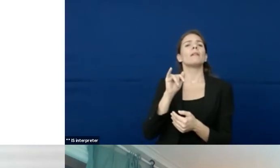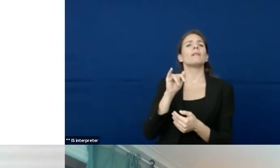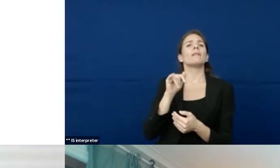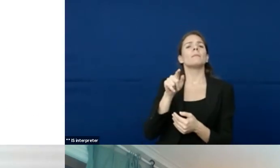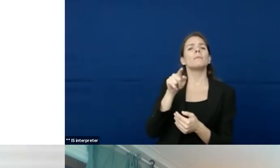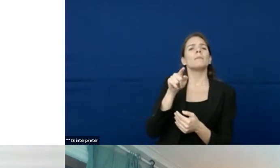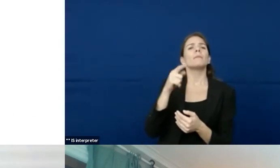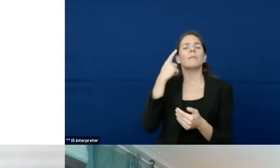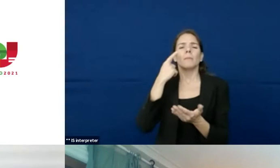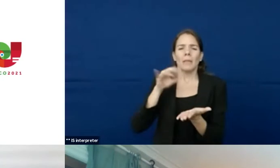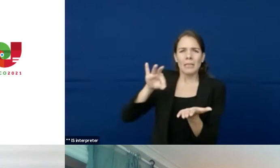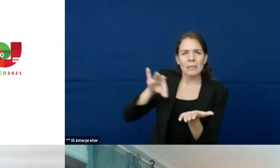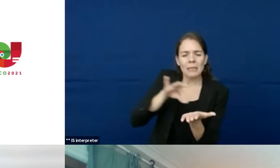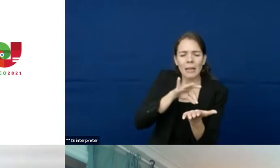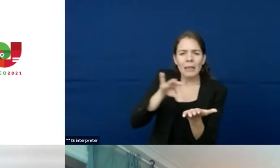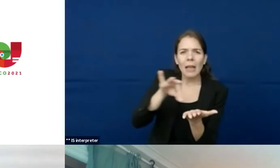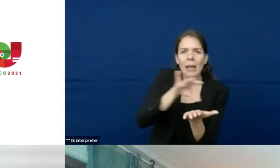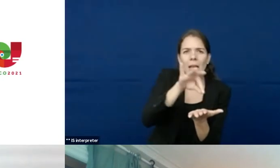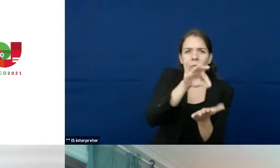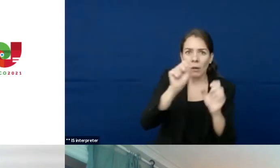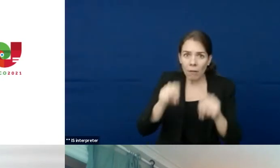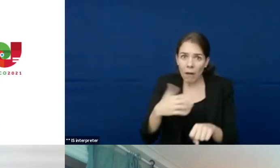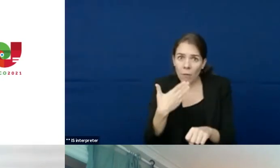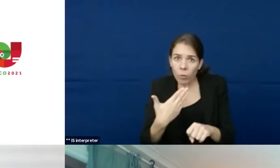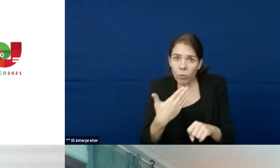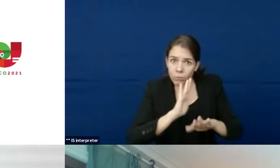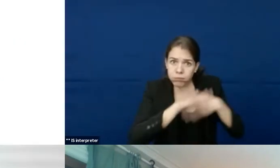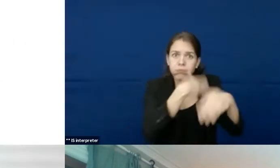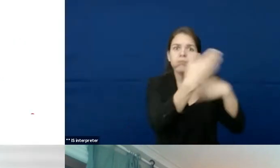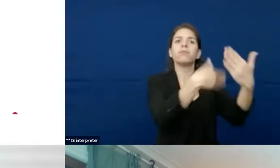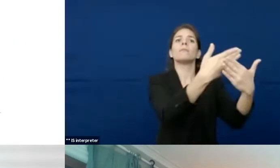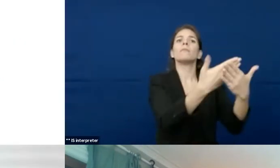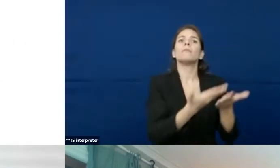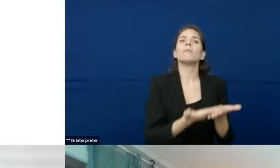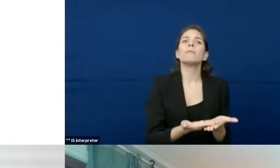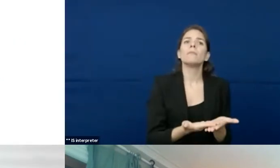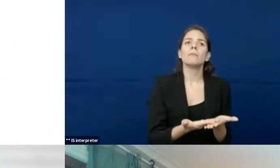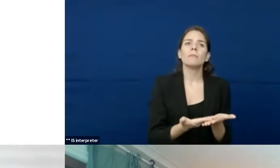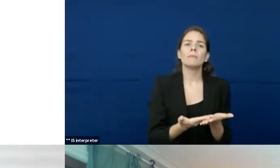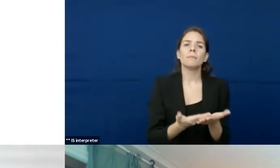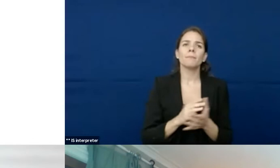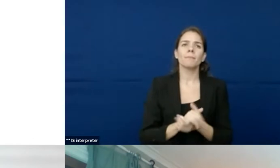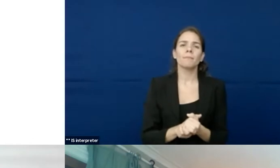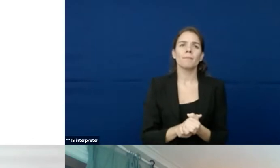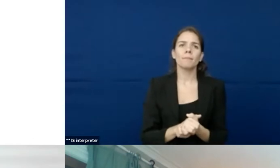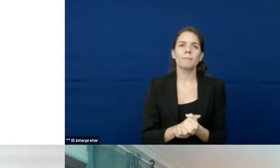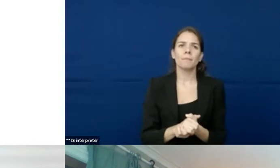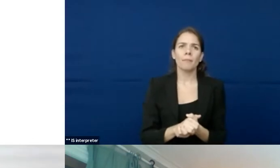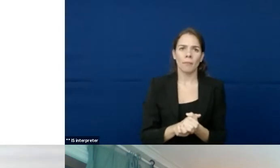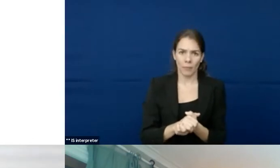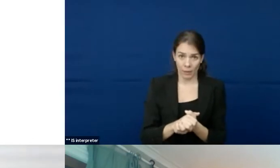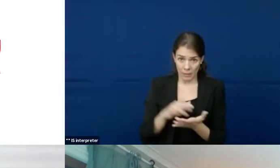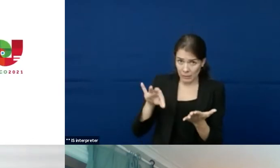unequal gender and social norms. B, prioritize campaigns to raise awareness about the harms of all. C, work across sectors